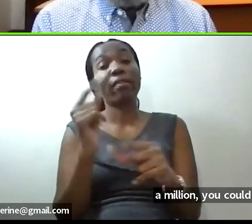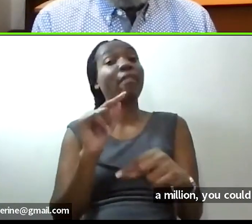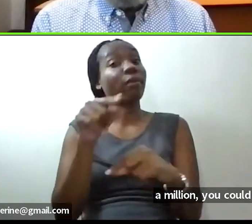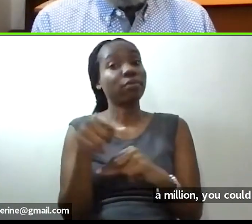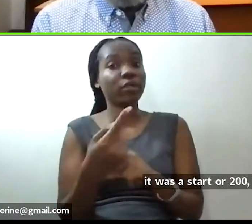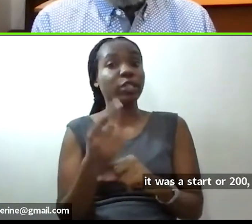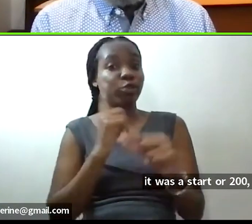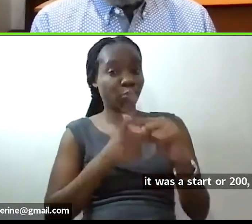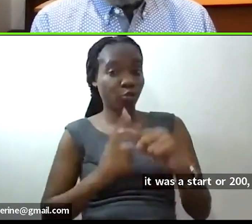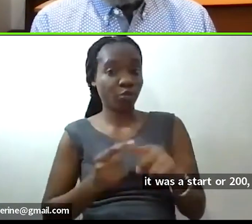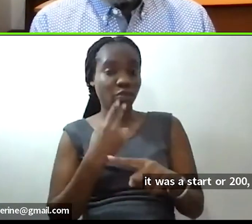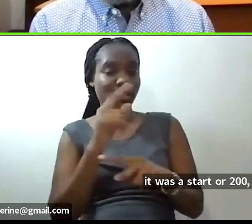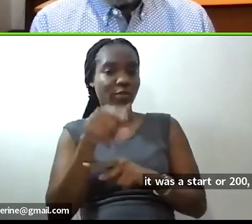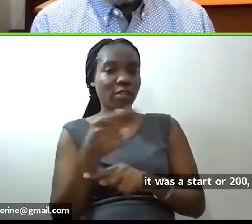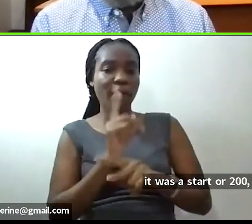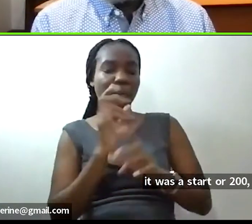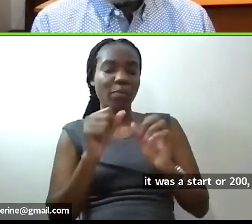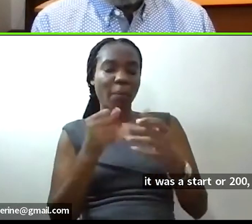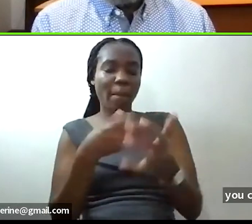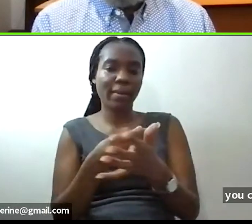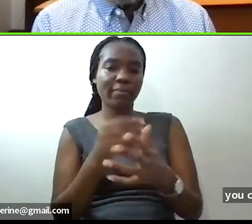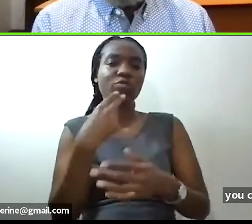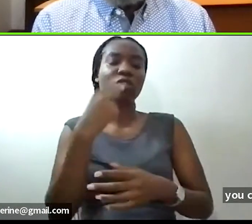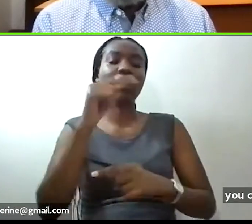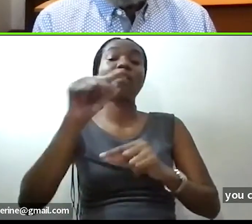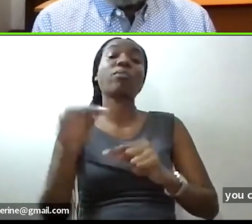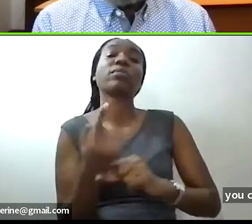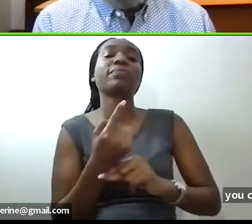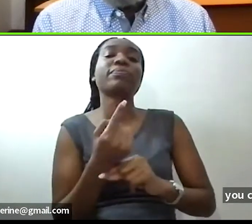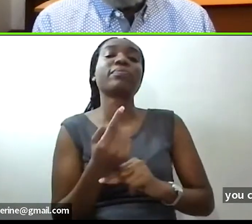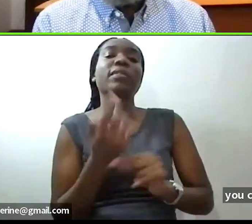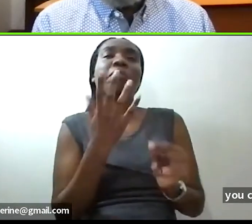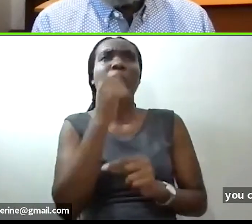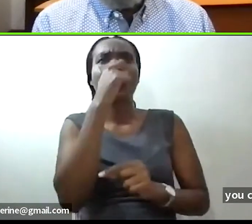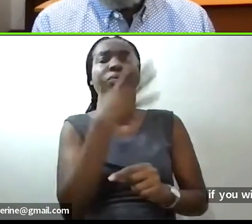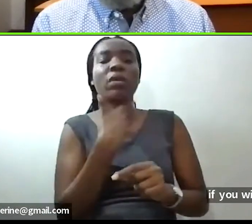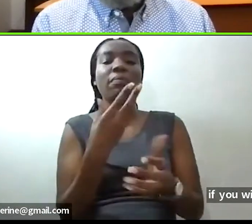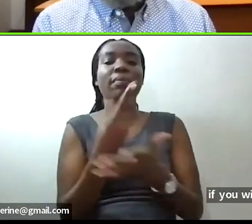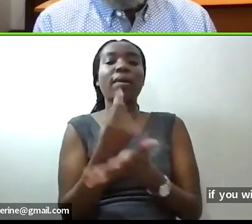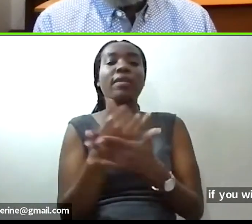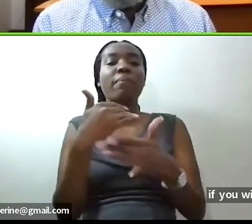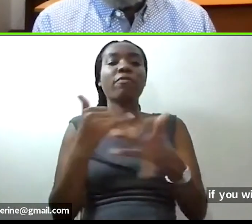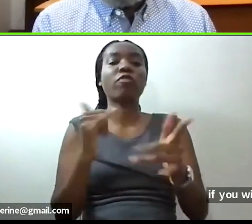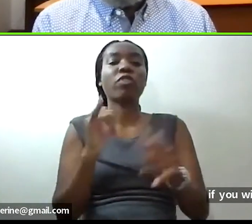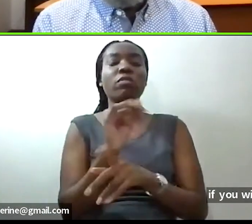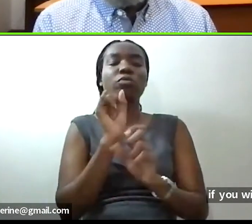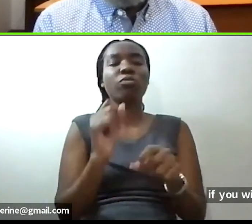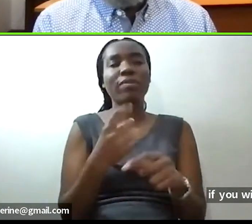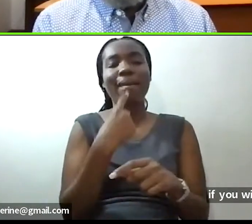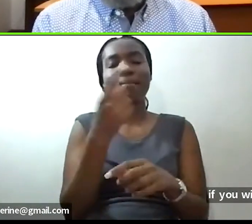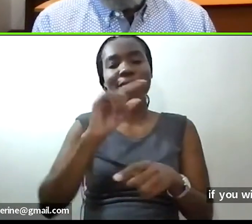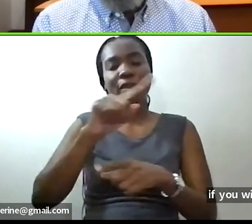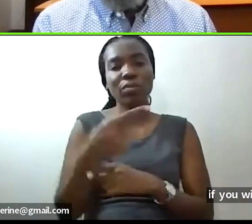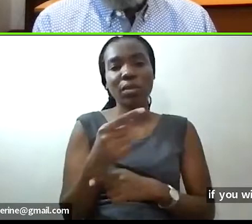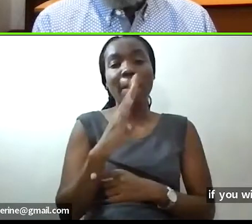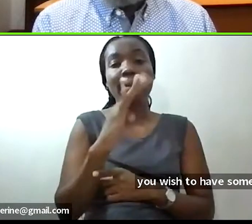the 200,000. If you wish to have some money earlier, you can put 100,000 in bills and